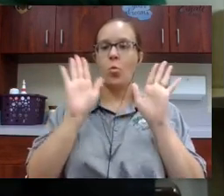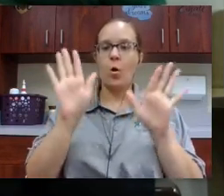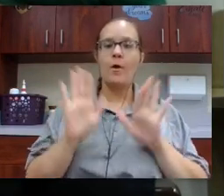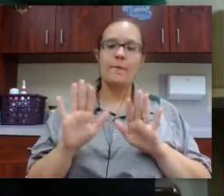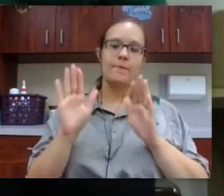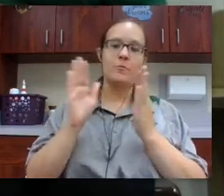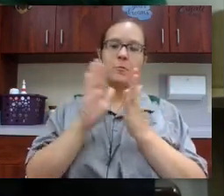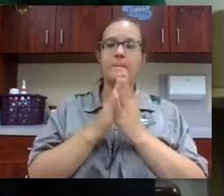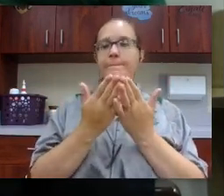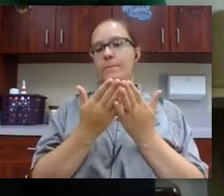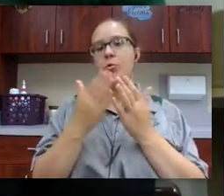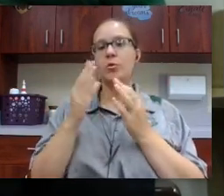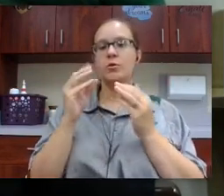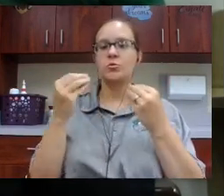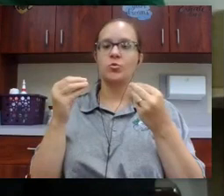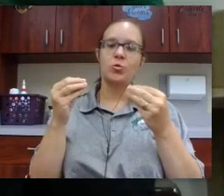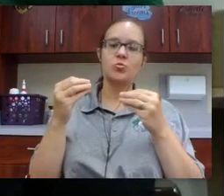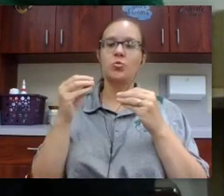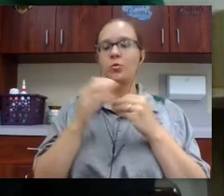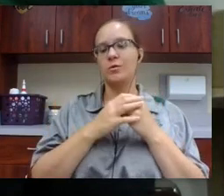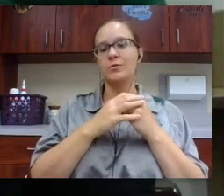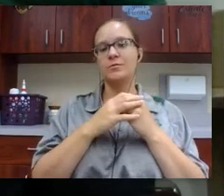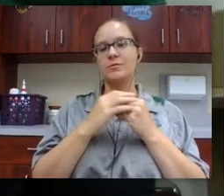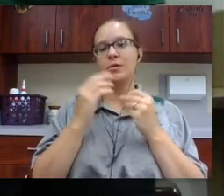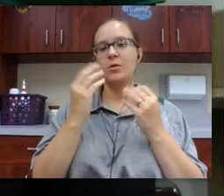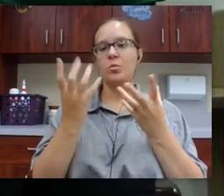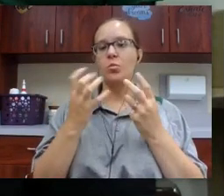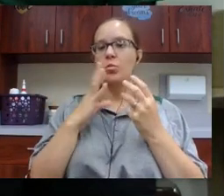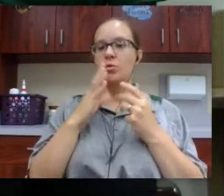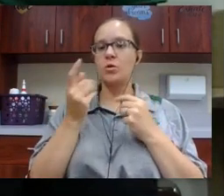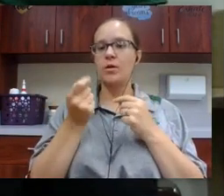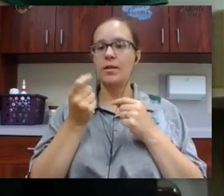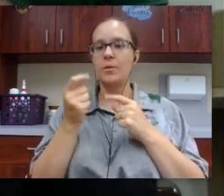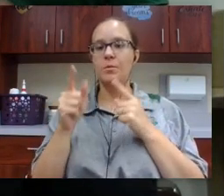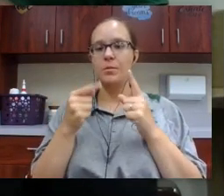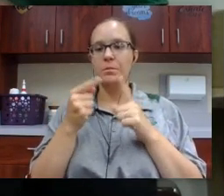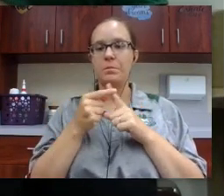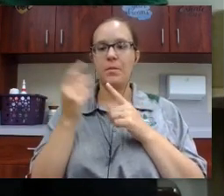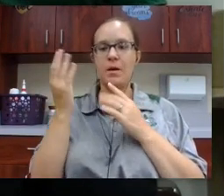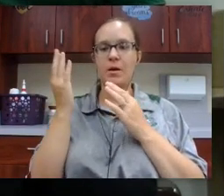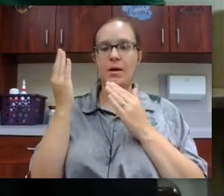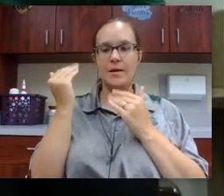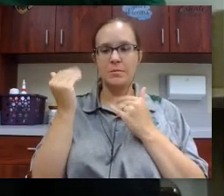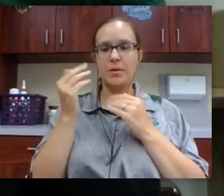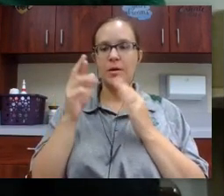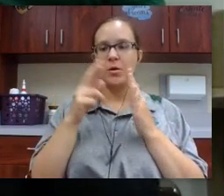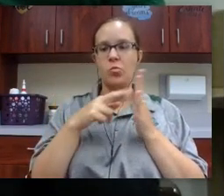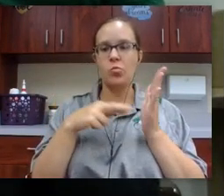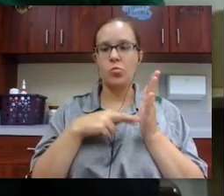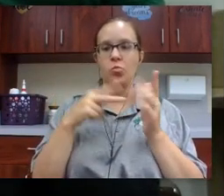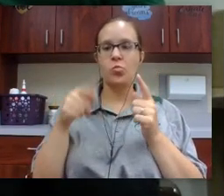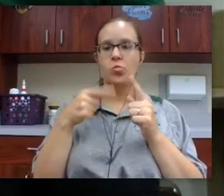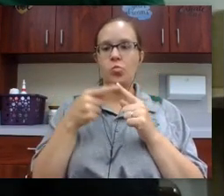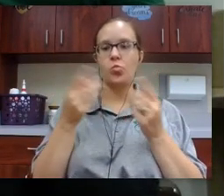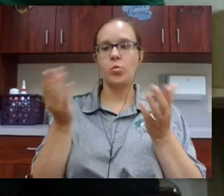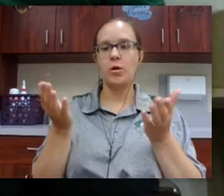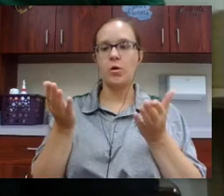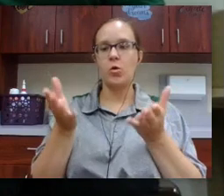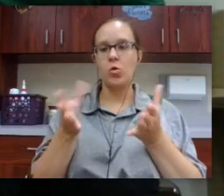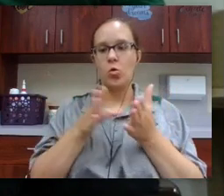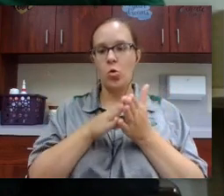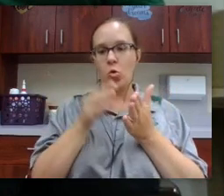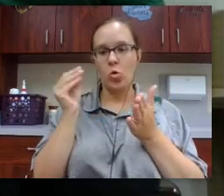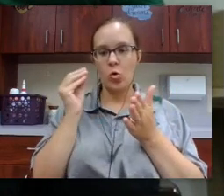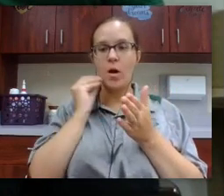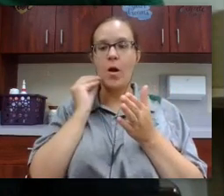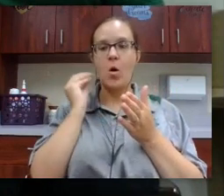Starbucks Cafe because we want to talk to you a little bit about expectations while you are at home learning. Even though you